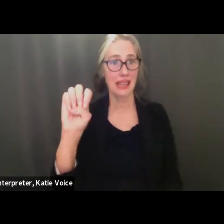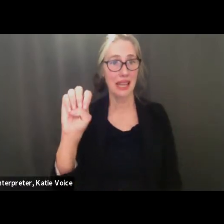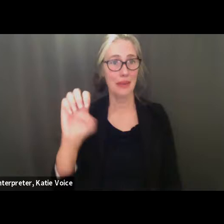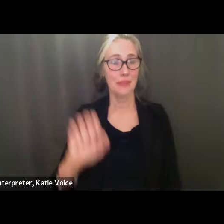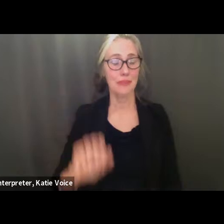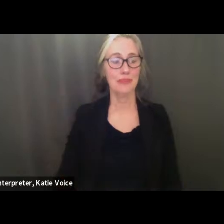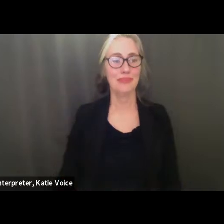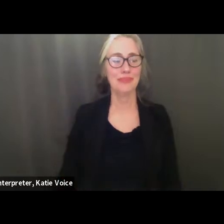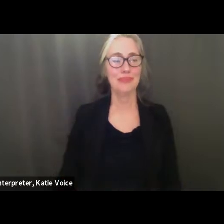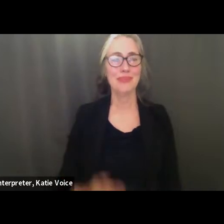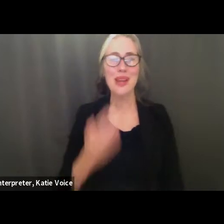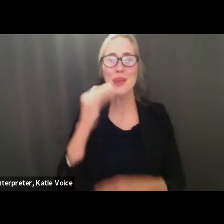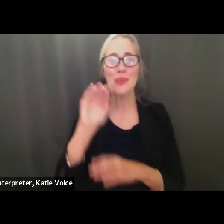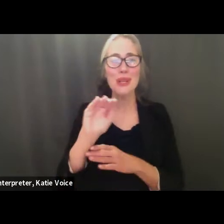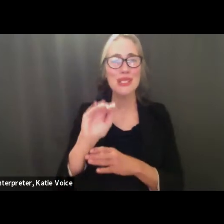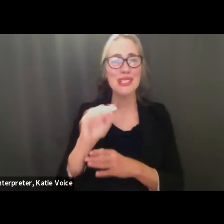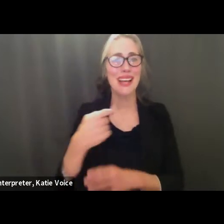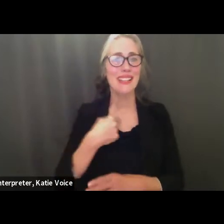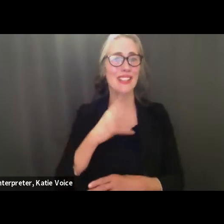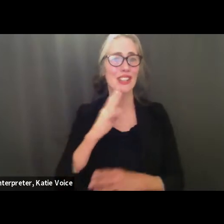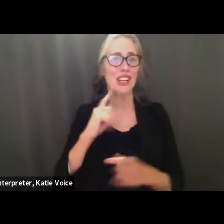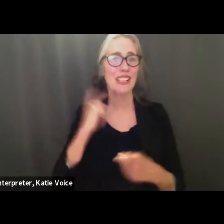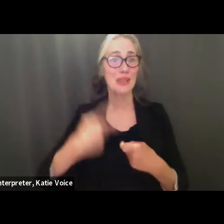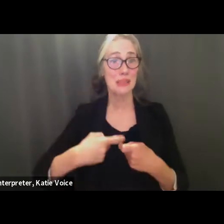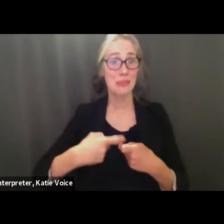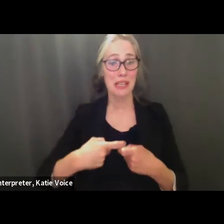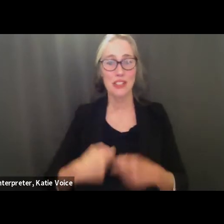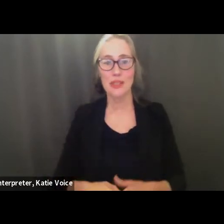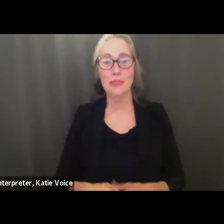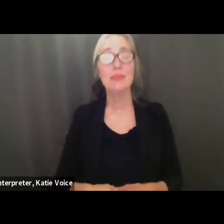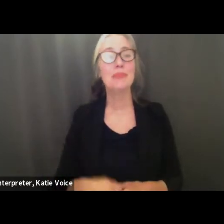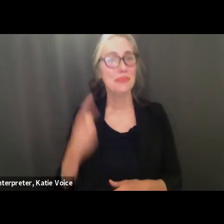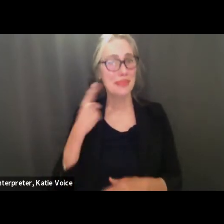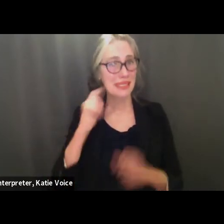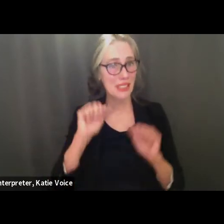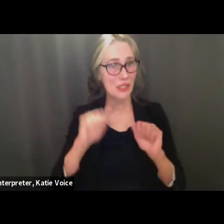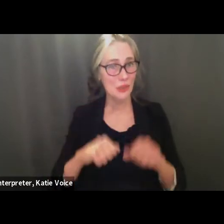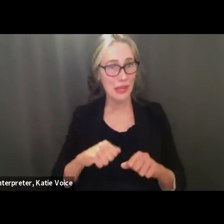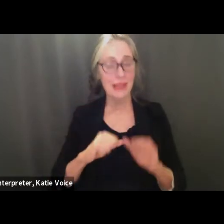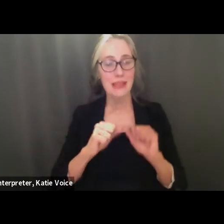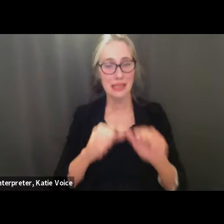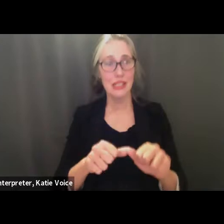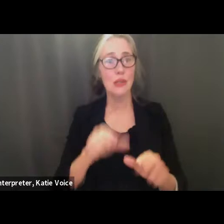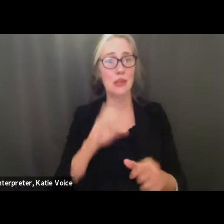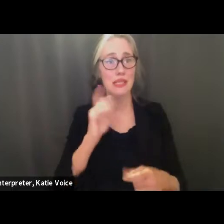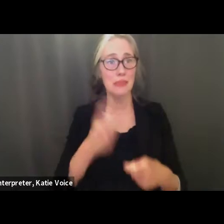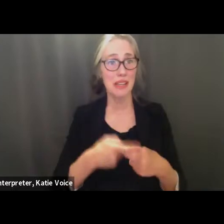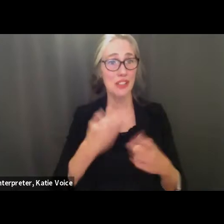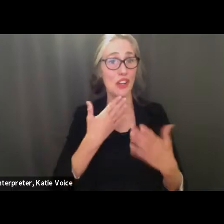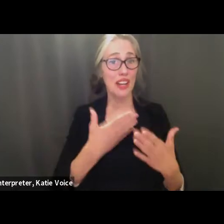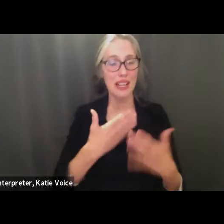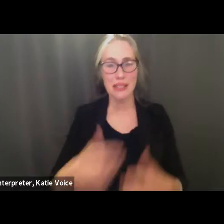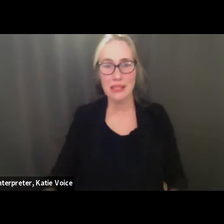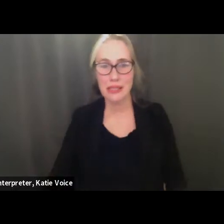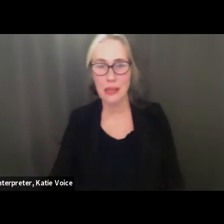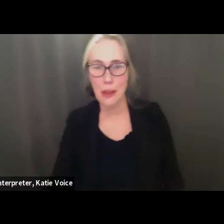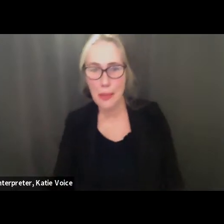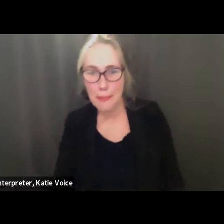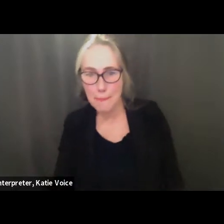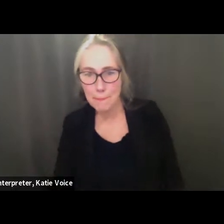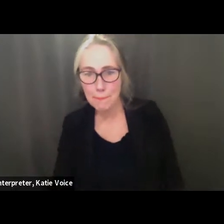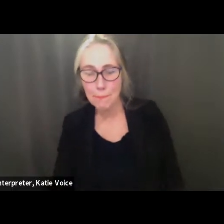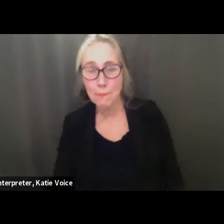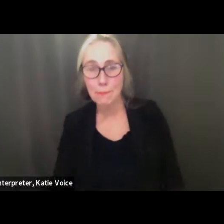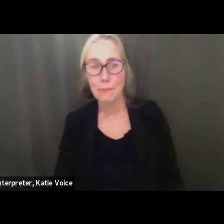Buenas tardes. Sandra, mi comentario va a ser en español. Sí, perfecto. Puede continuar. Gracias. Buenas tardes, miembros